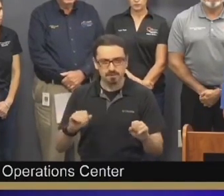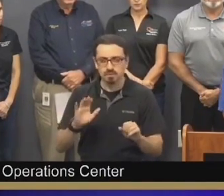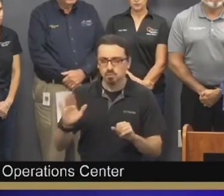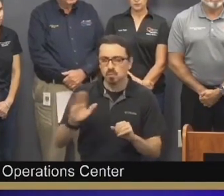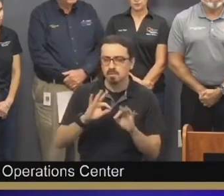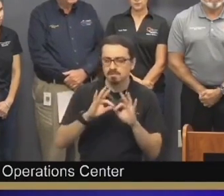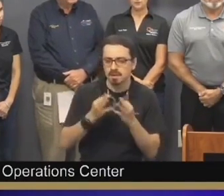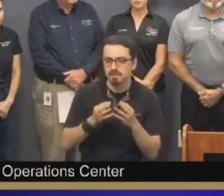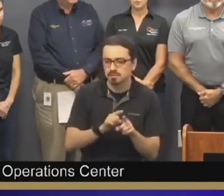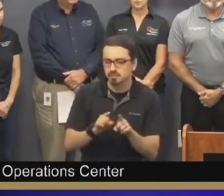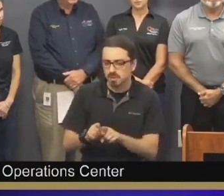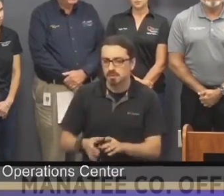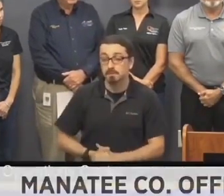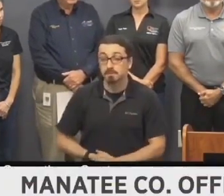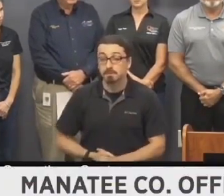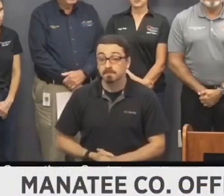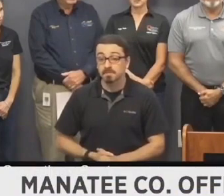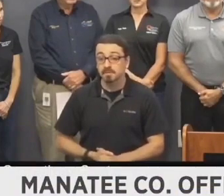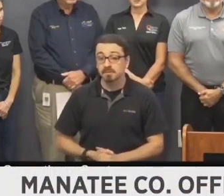Van Ostenbridge. Kevin?